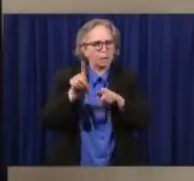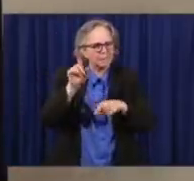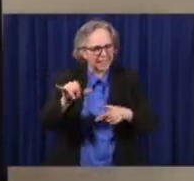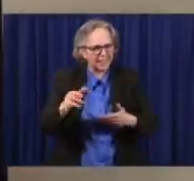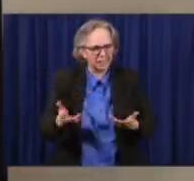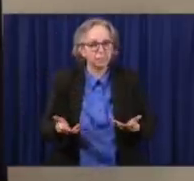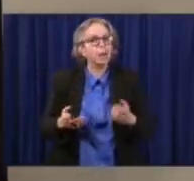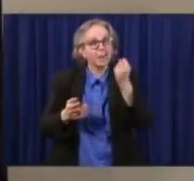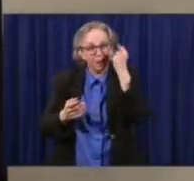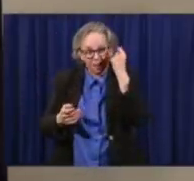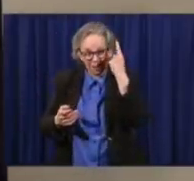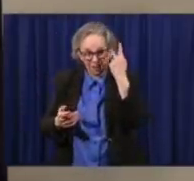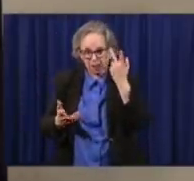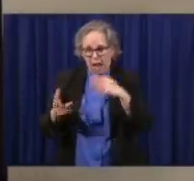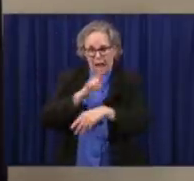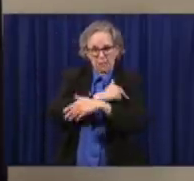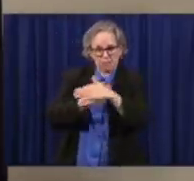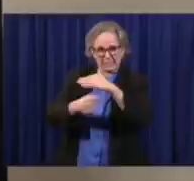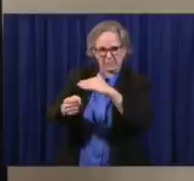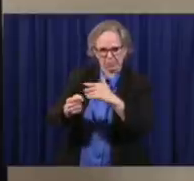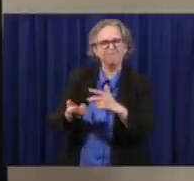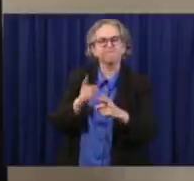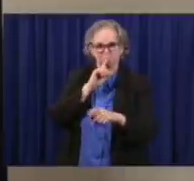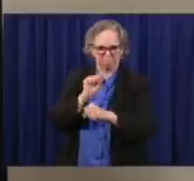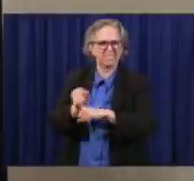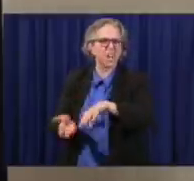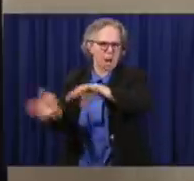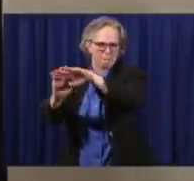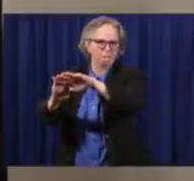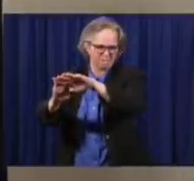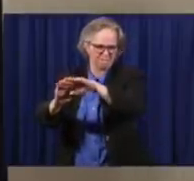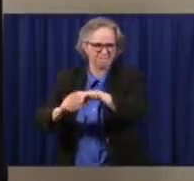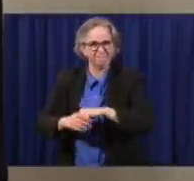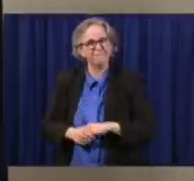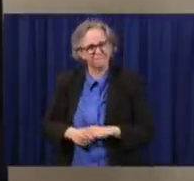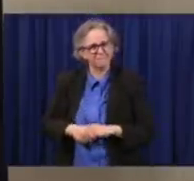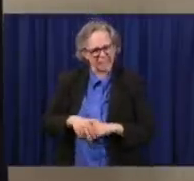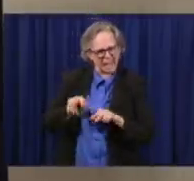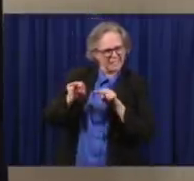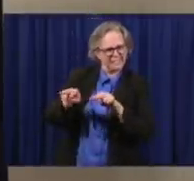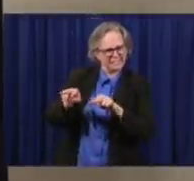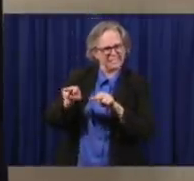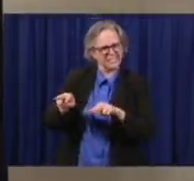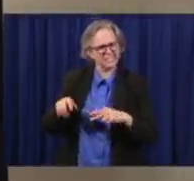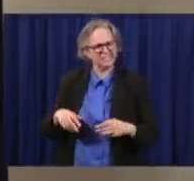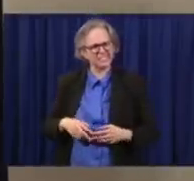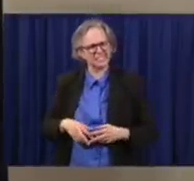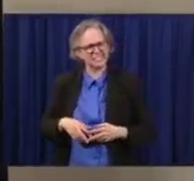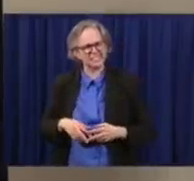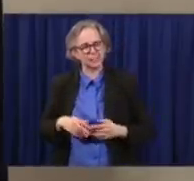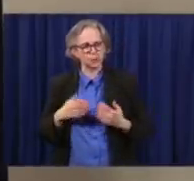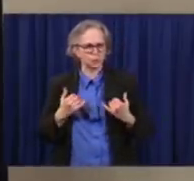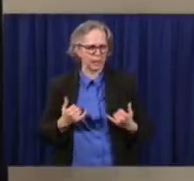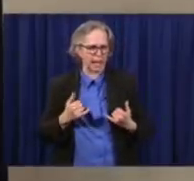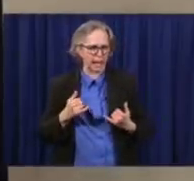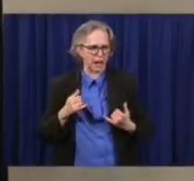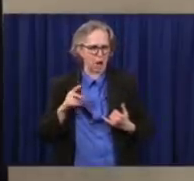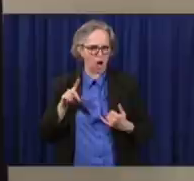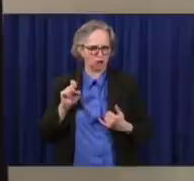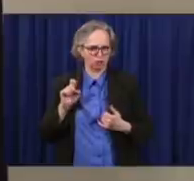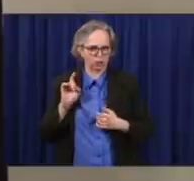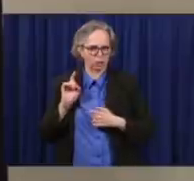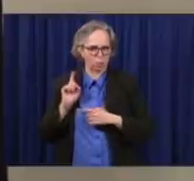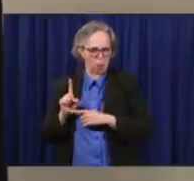up. They are at a little over, let's see, today was 101, and